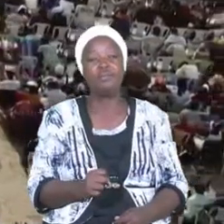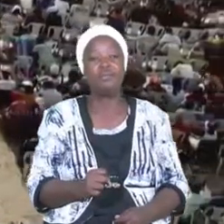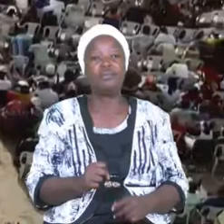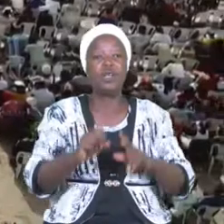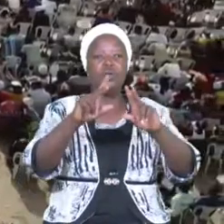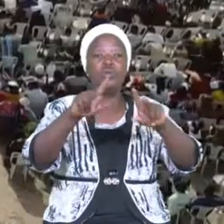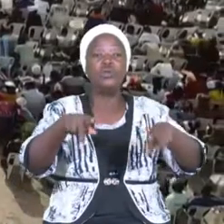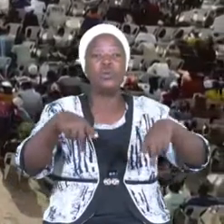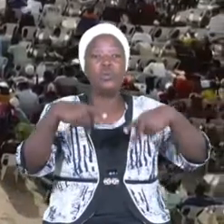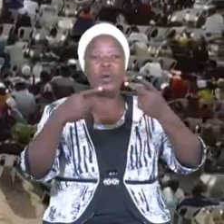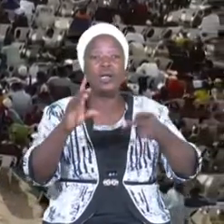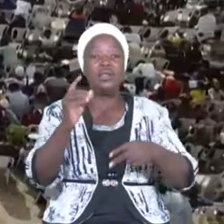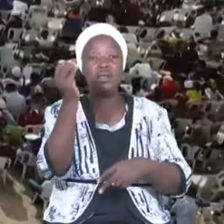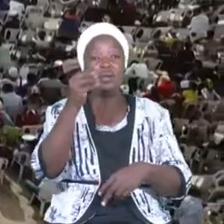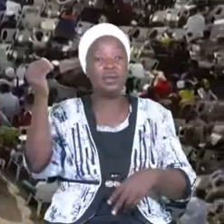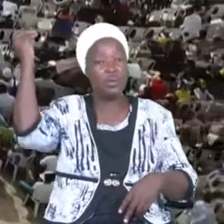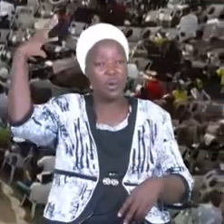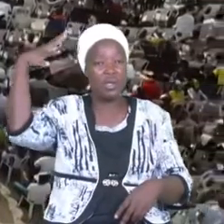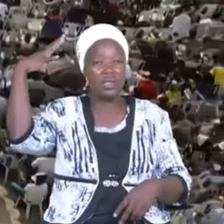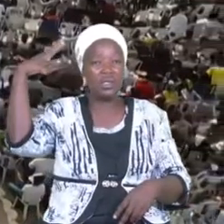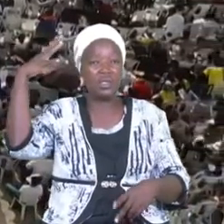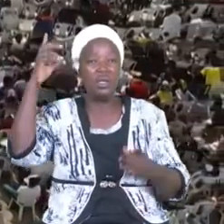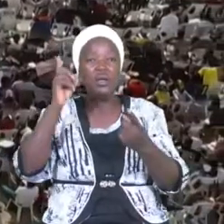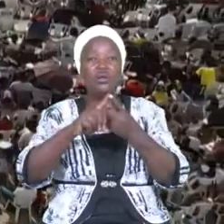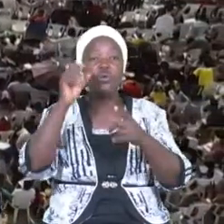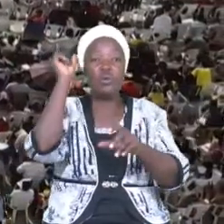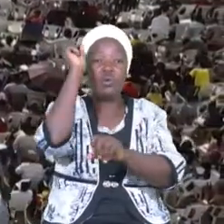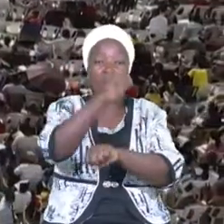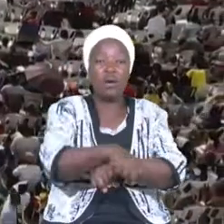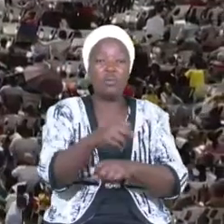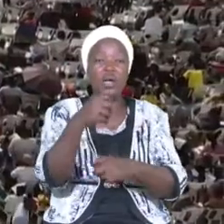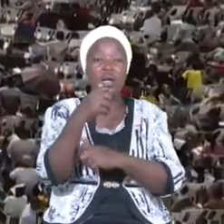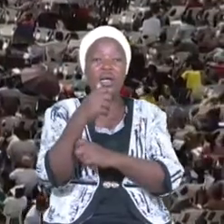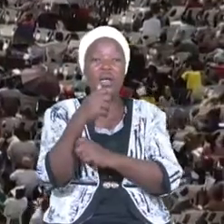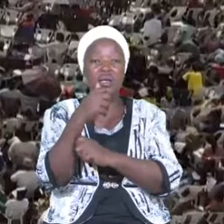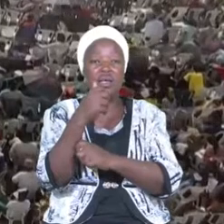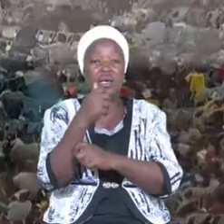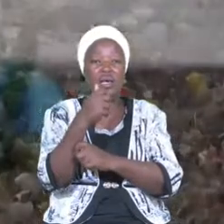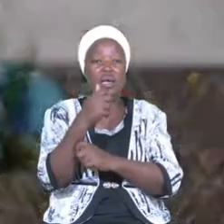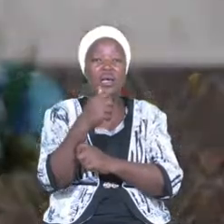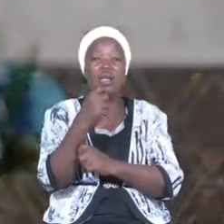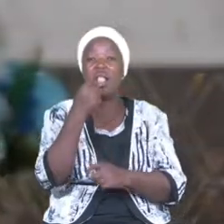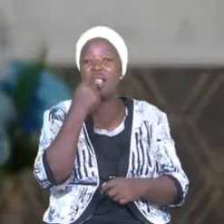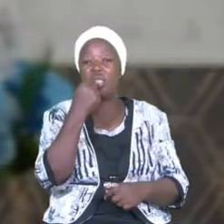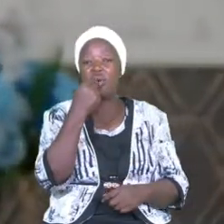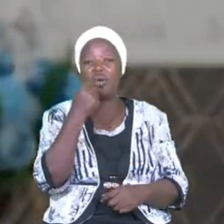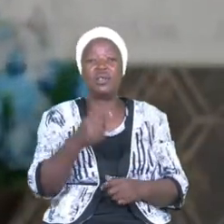Supplied grace to overcome carnal